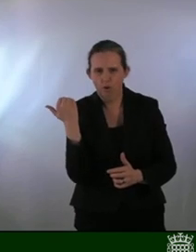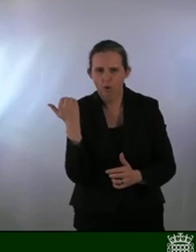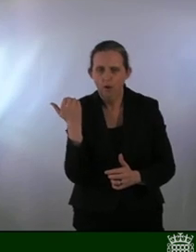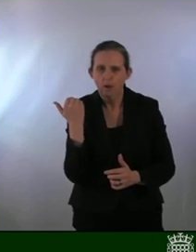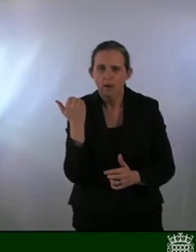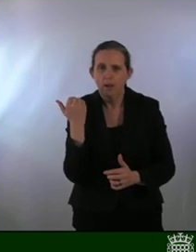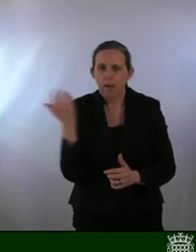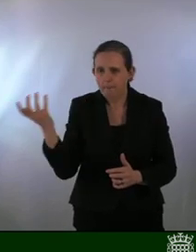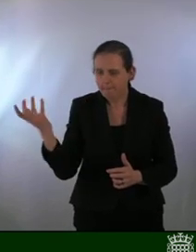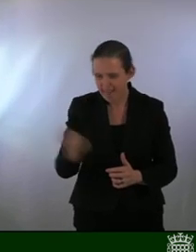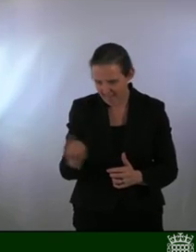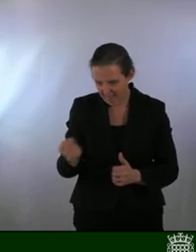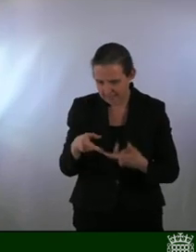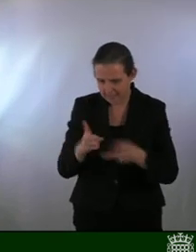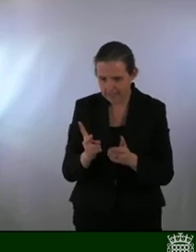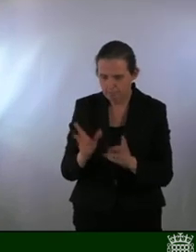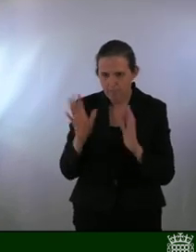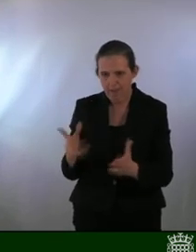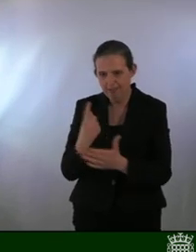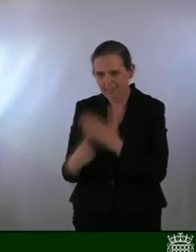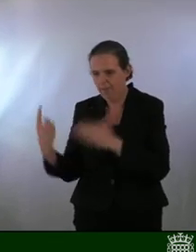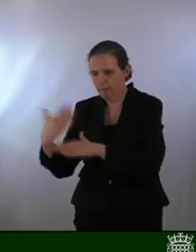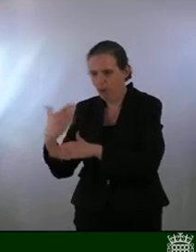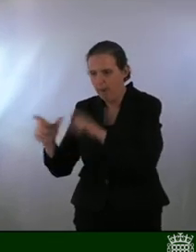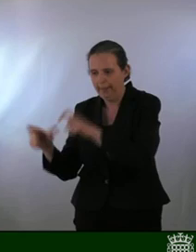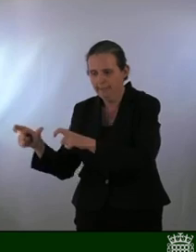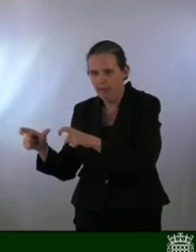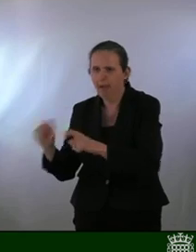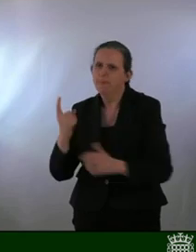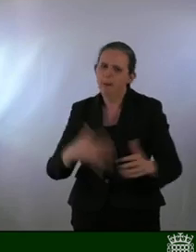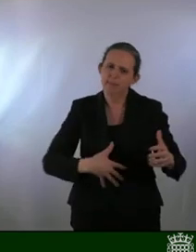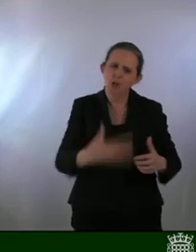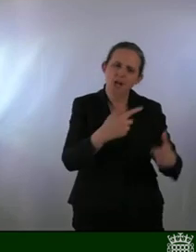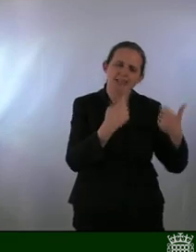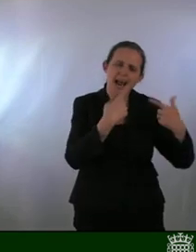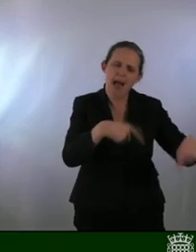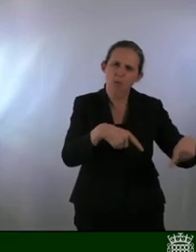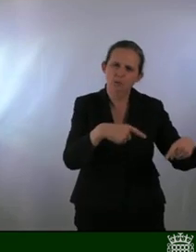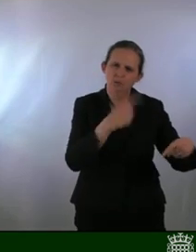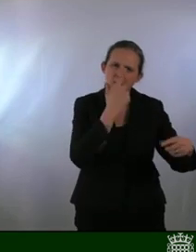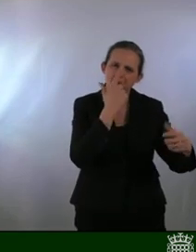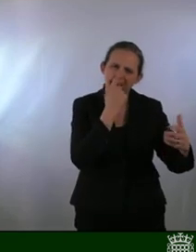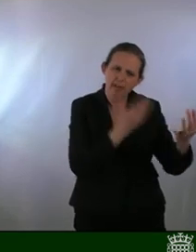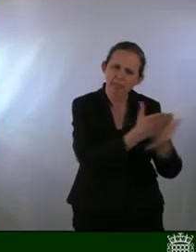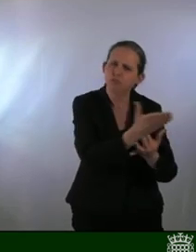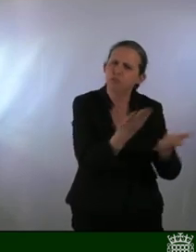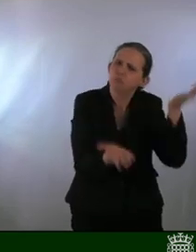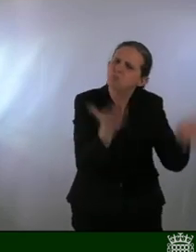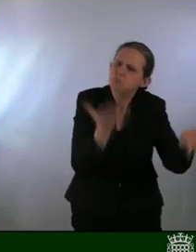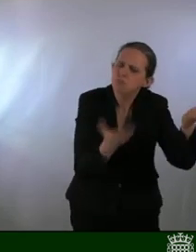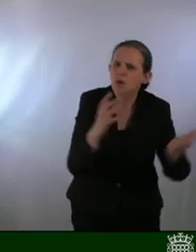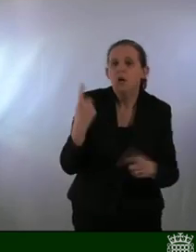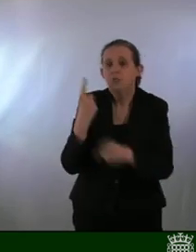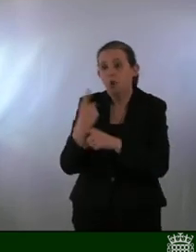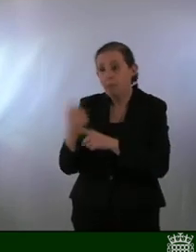people had to take it through the benefit system, unlike maternity allowance, just as an example. And just to speak for a moment about the benefit system, my own brother,